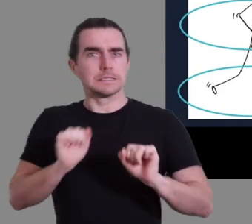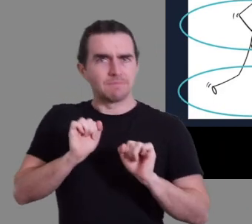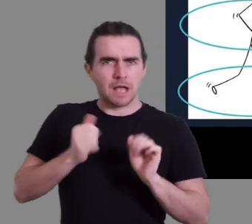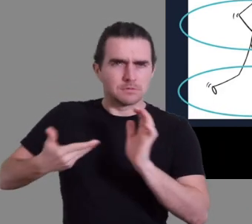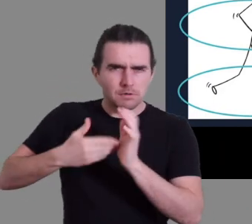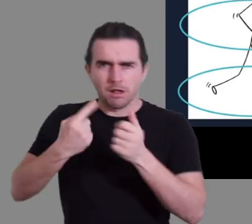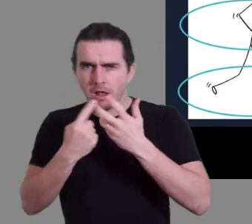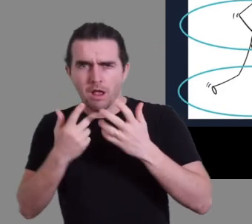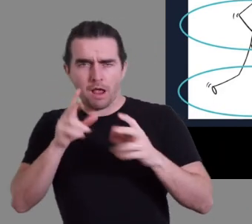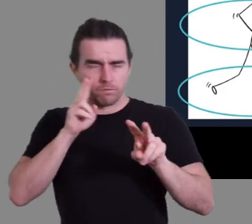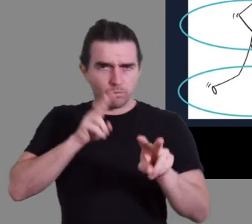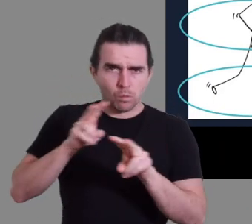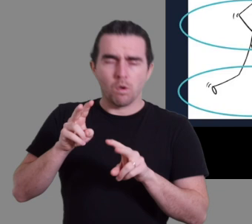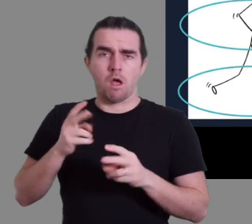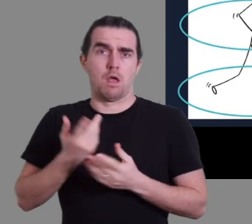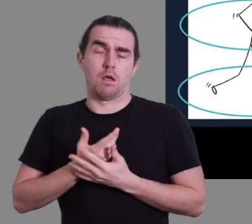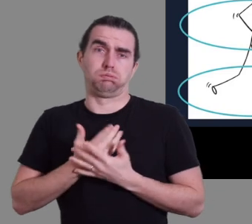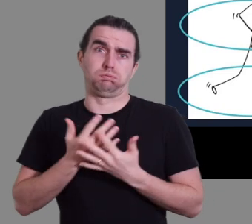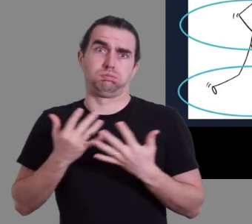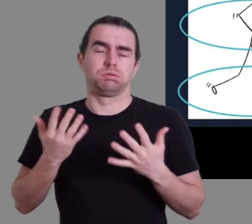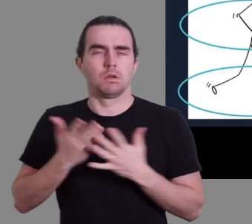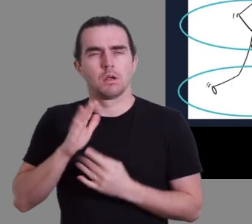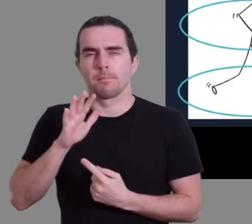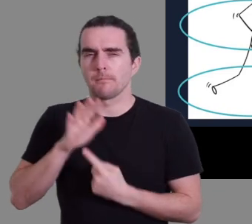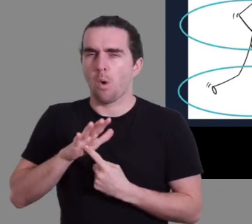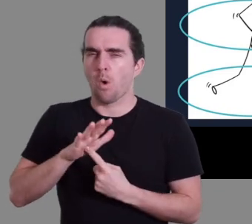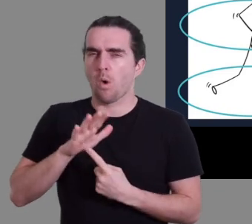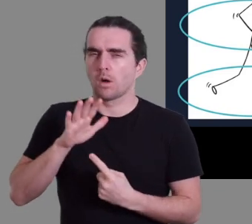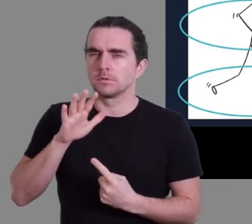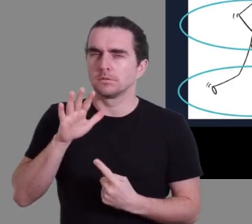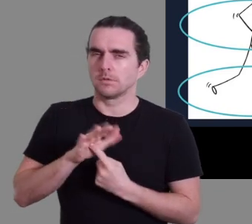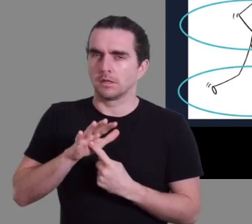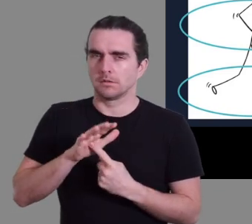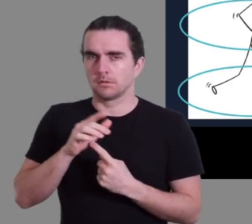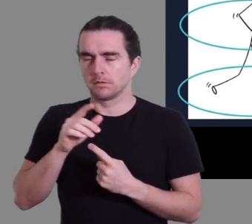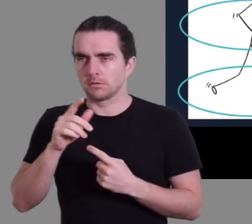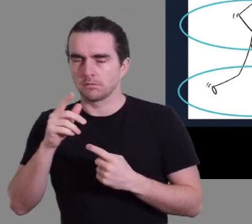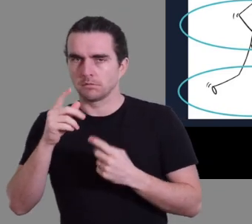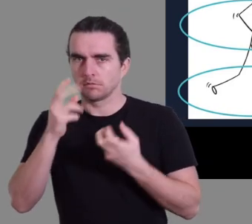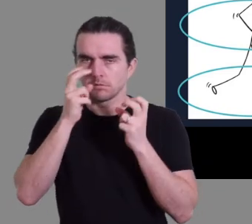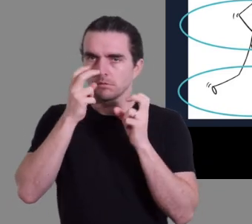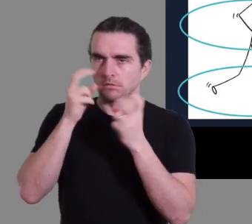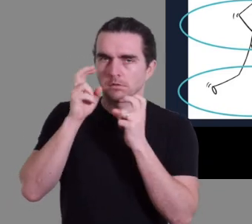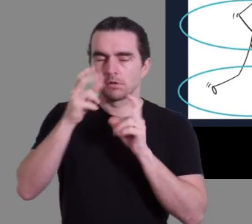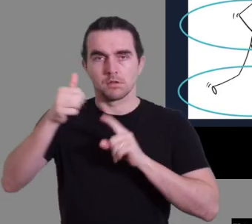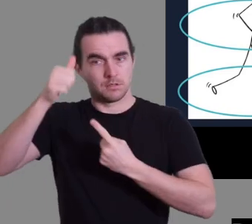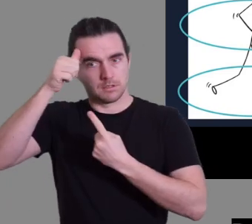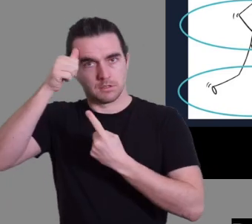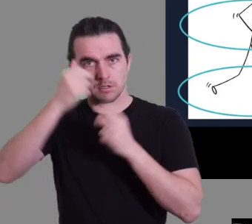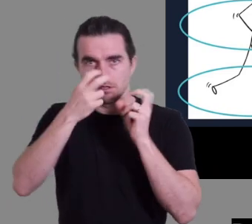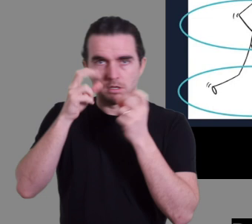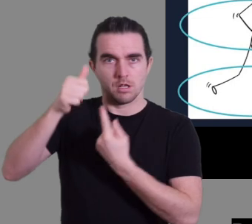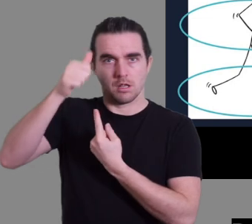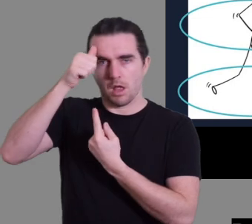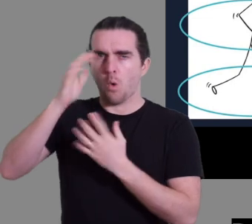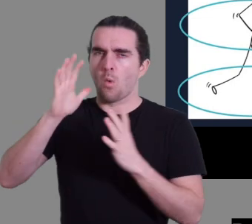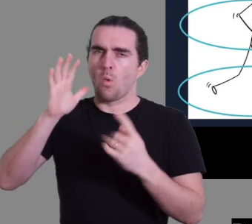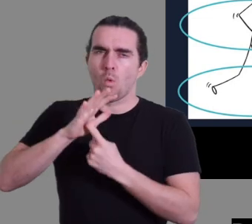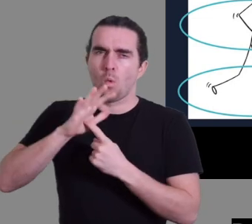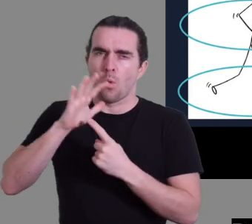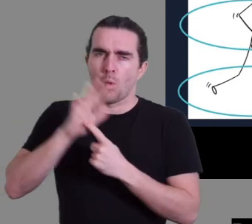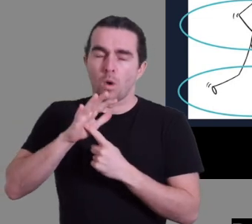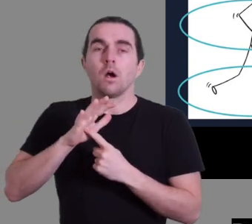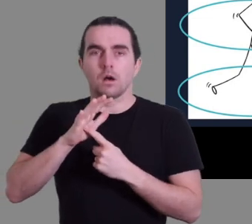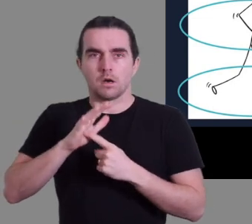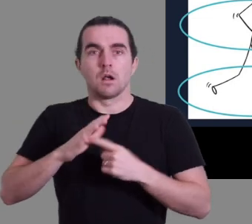read all those as well. Yeah, so very much absolutely vital, the scanning and perception. But going down then further through